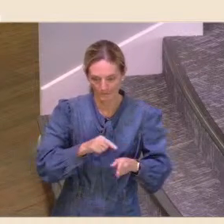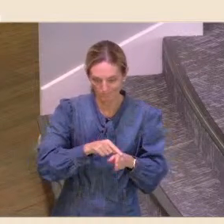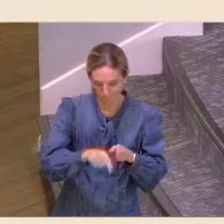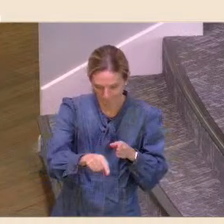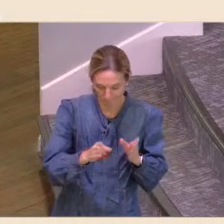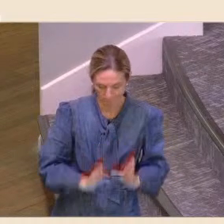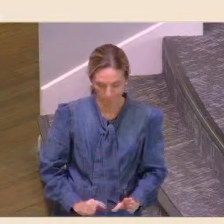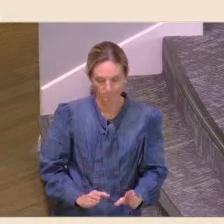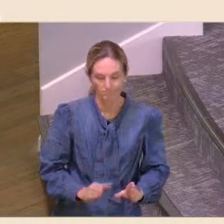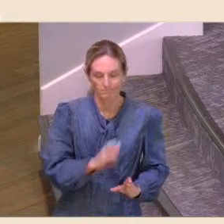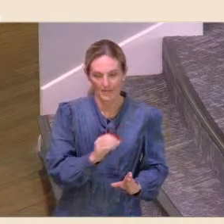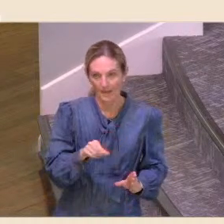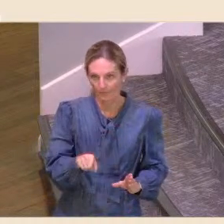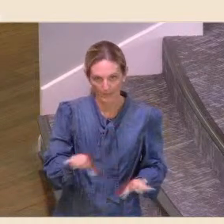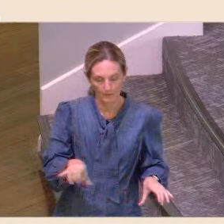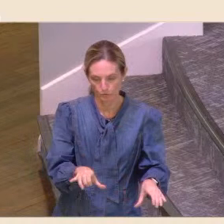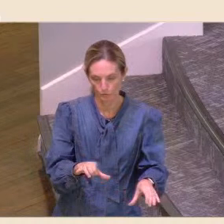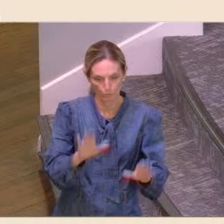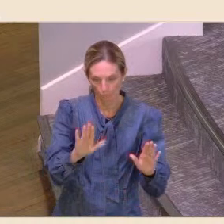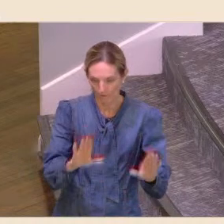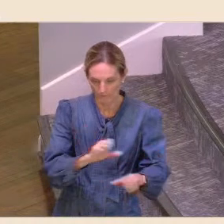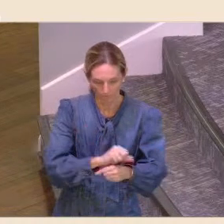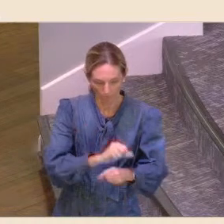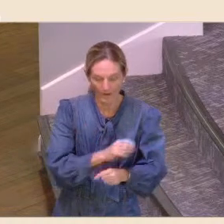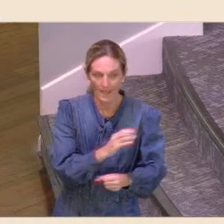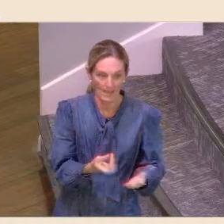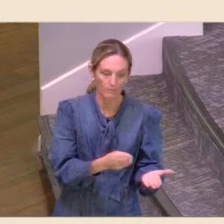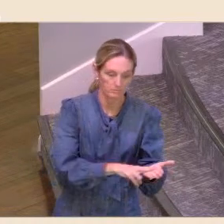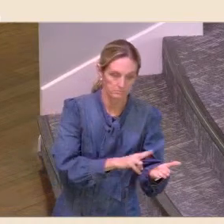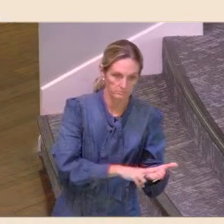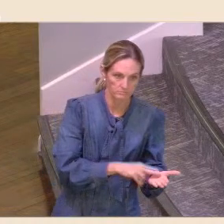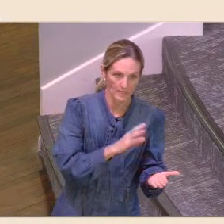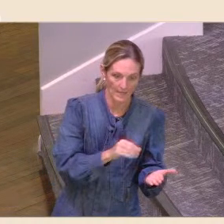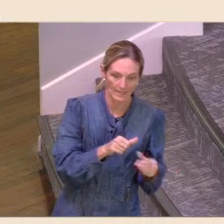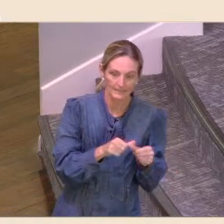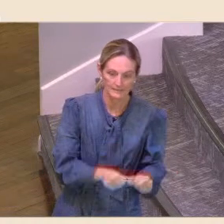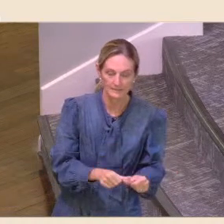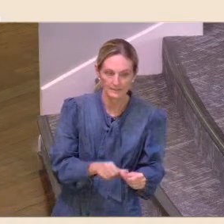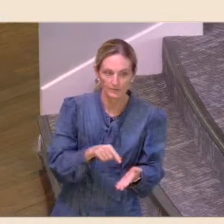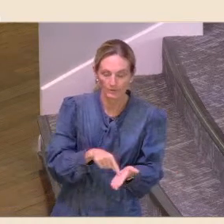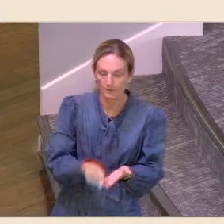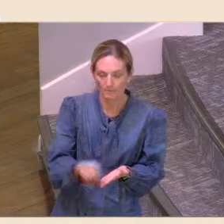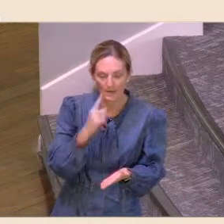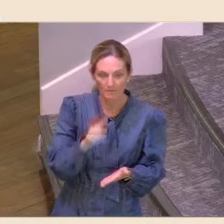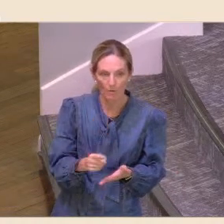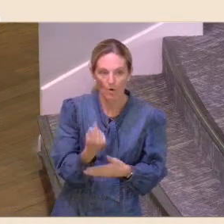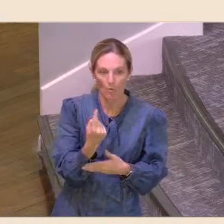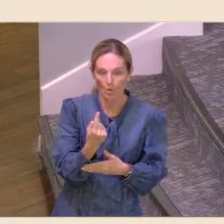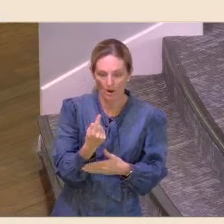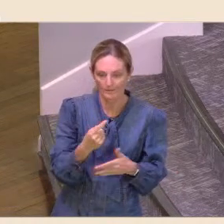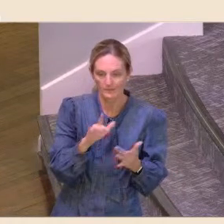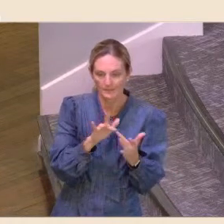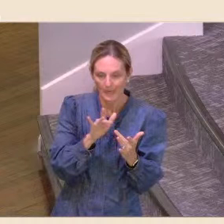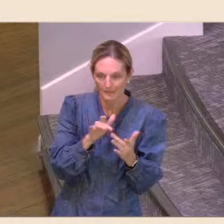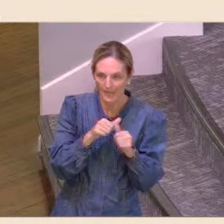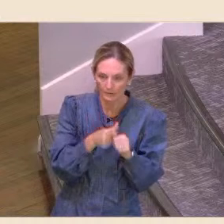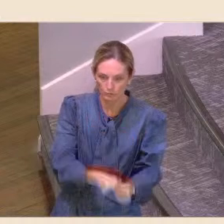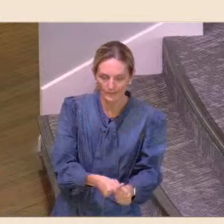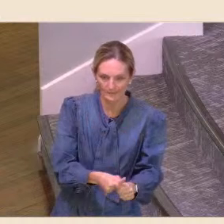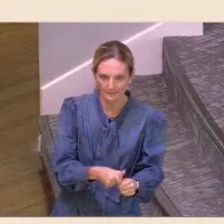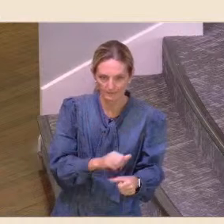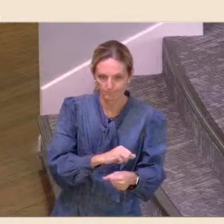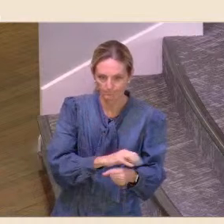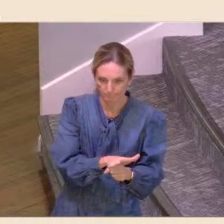are also signed the contracts for and are continuing to fund 1 full-time contact tracing nurse here at the central office, as well